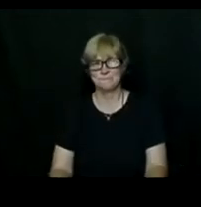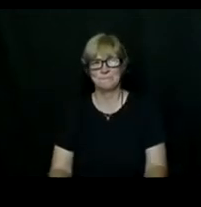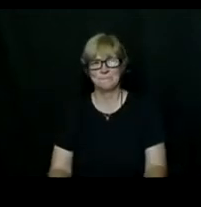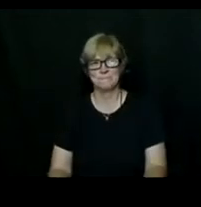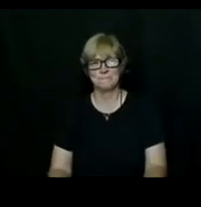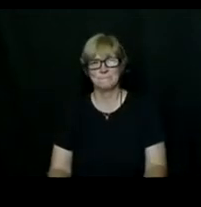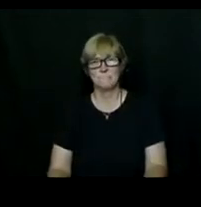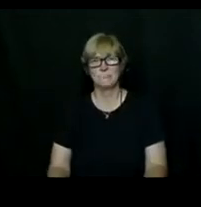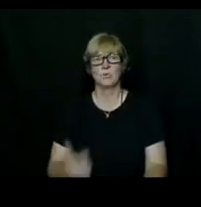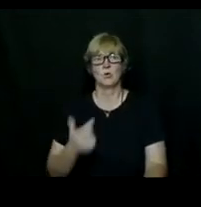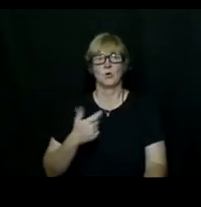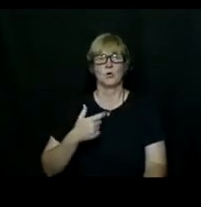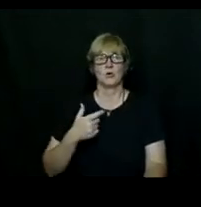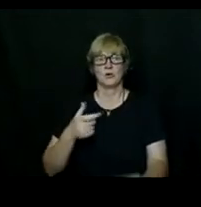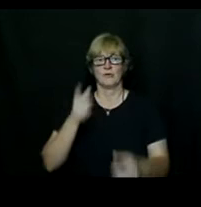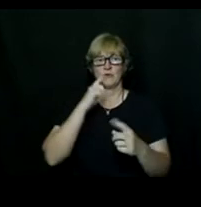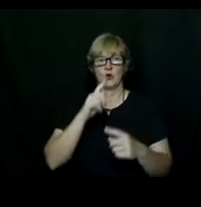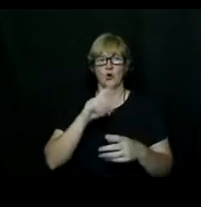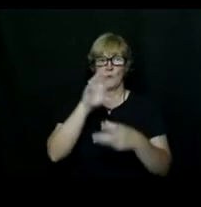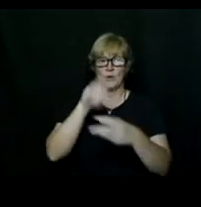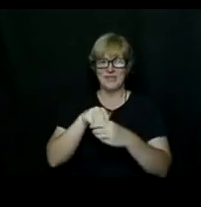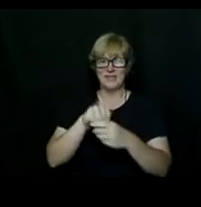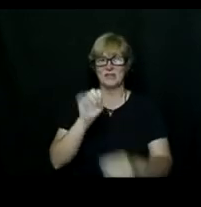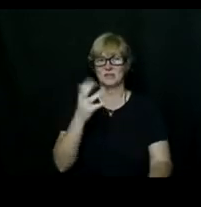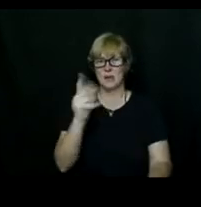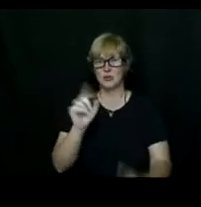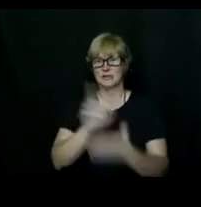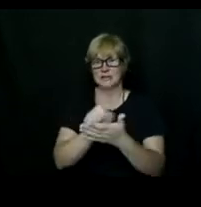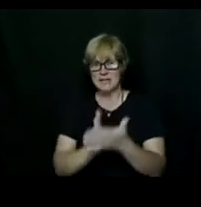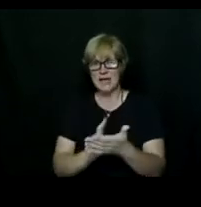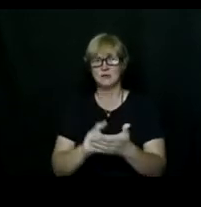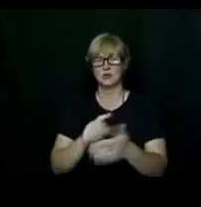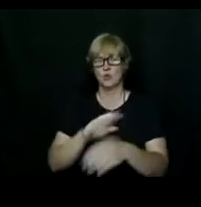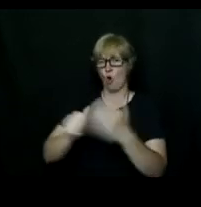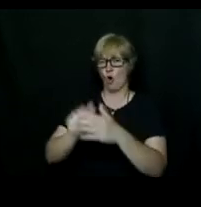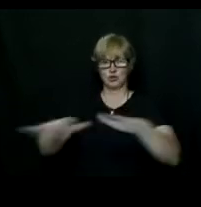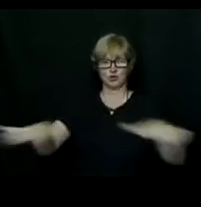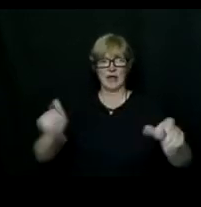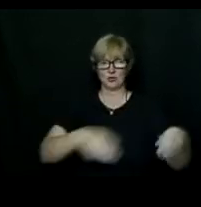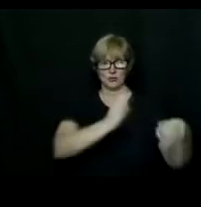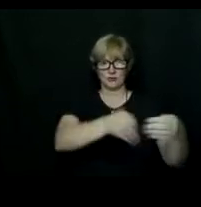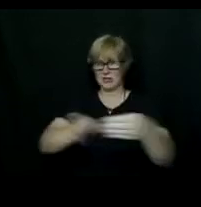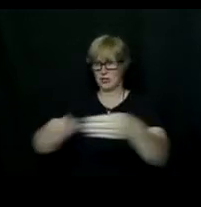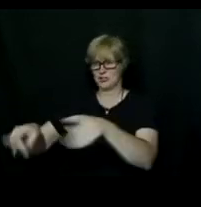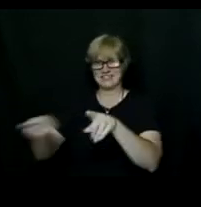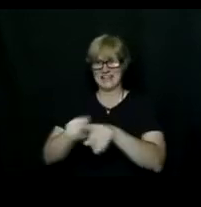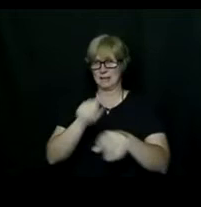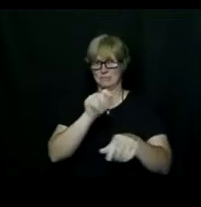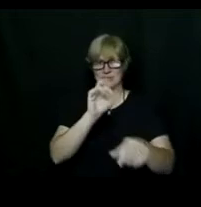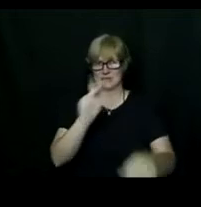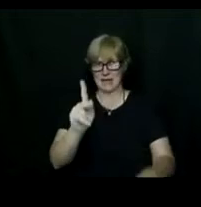We did a complete within subject design, so all the children completed the same tasks. It was actually correlational,